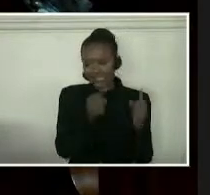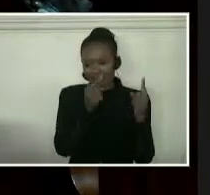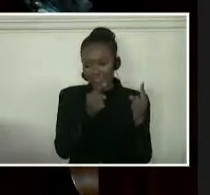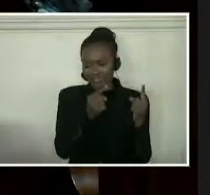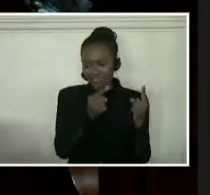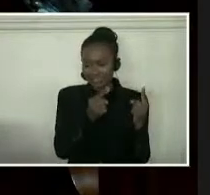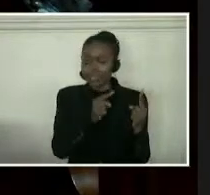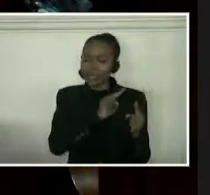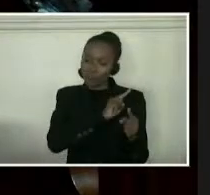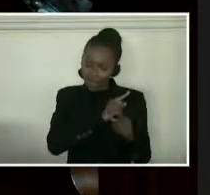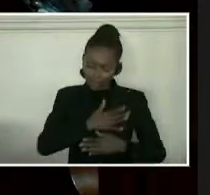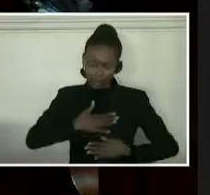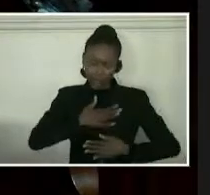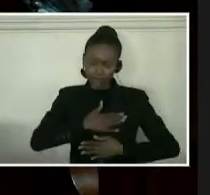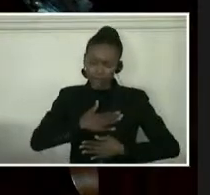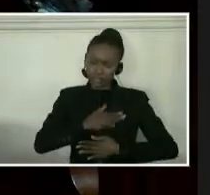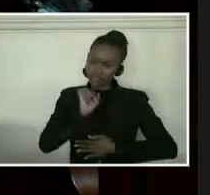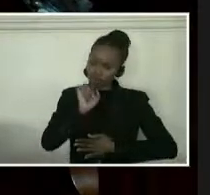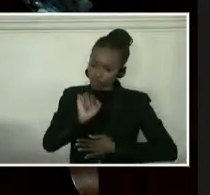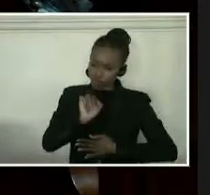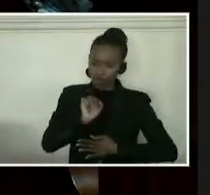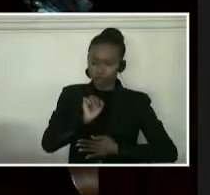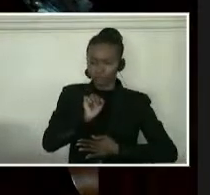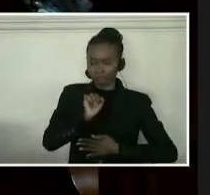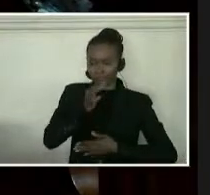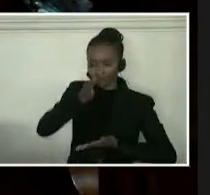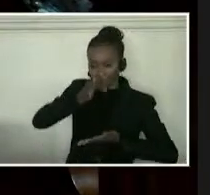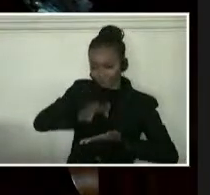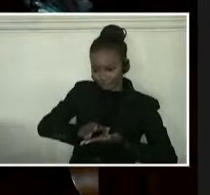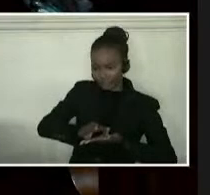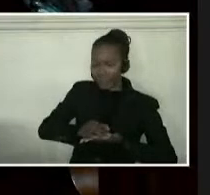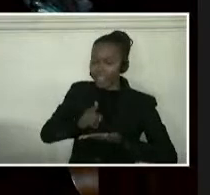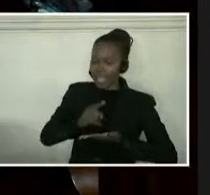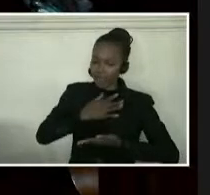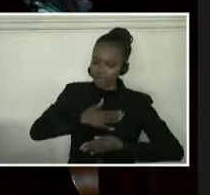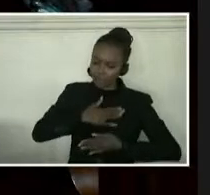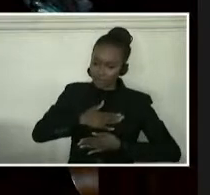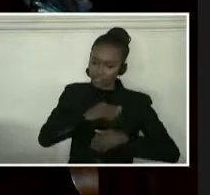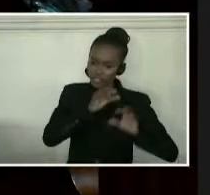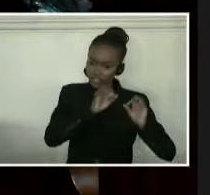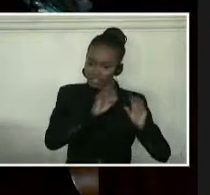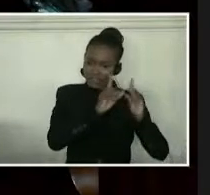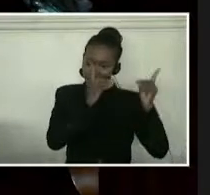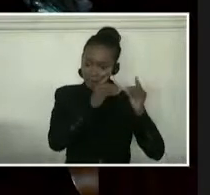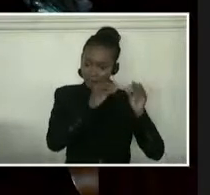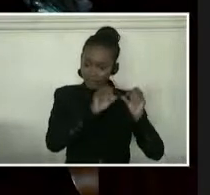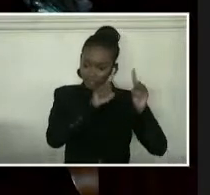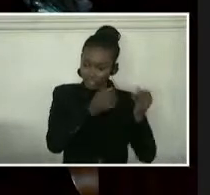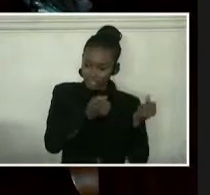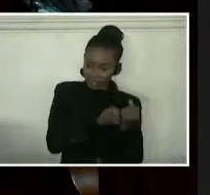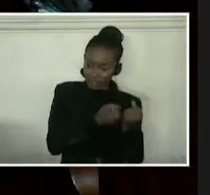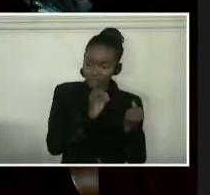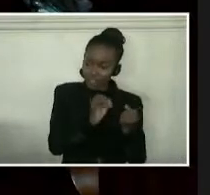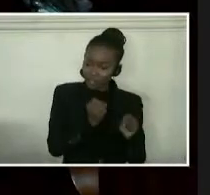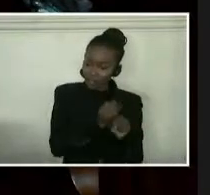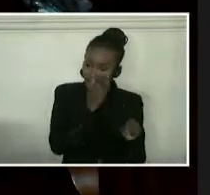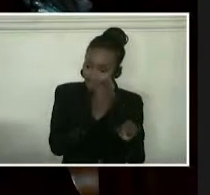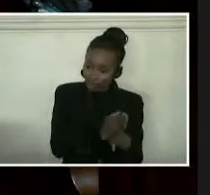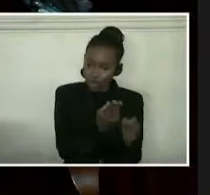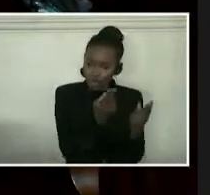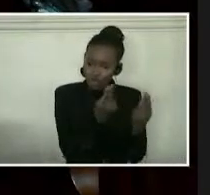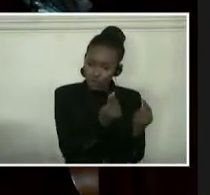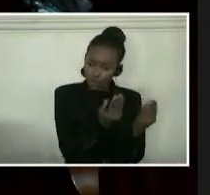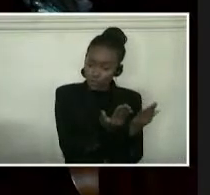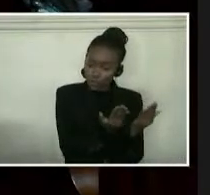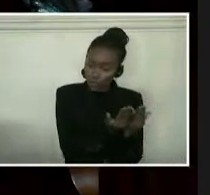but we appreciate the commitment that have been made by the department of education in making sure that in each and every new school it is